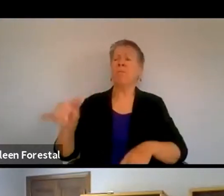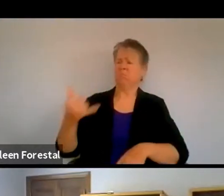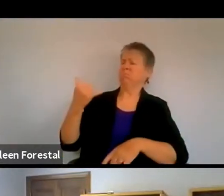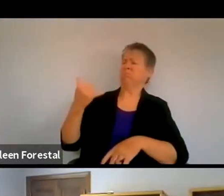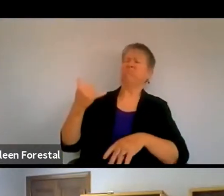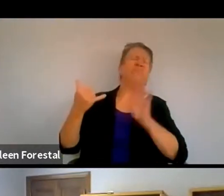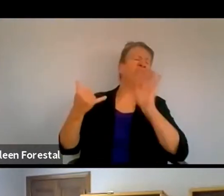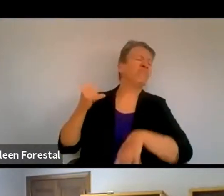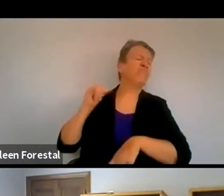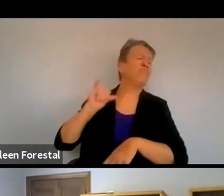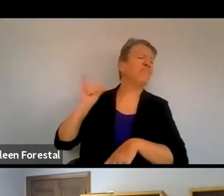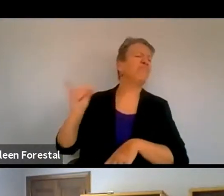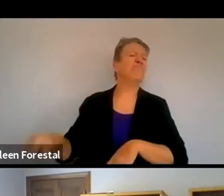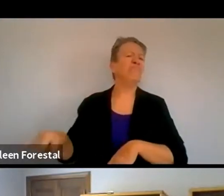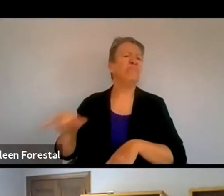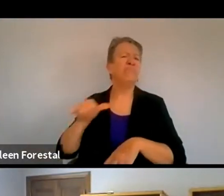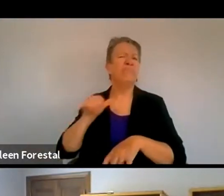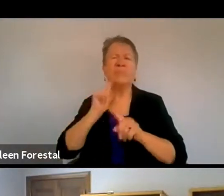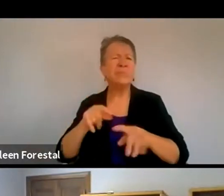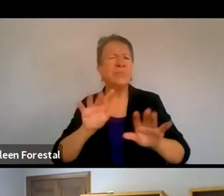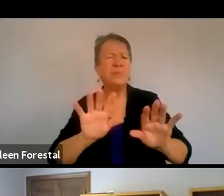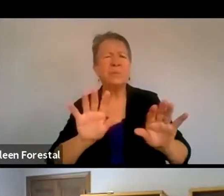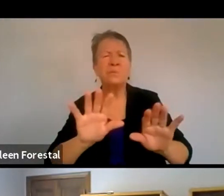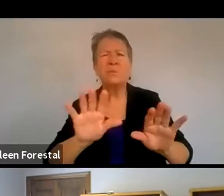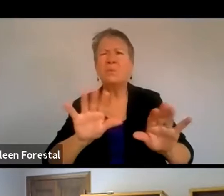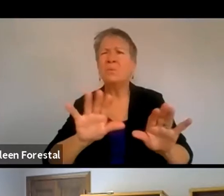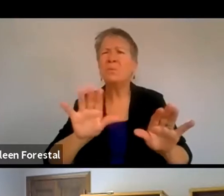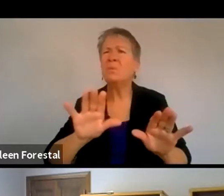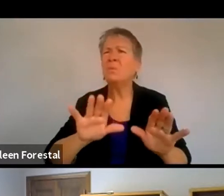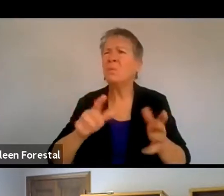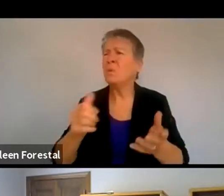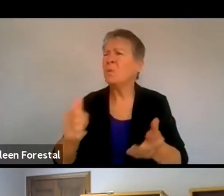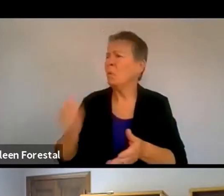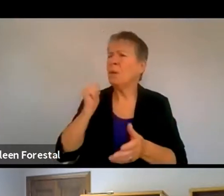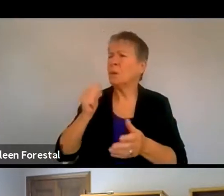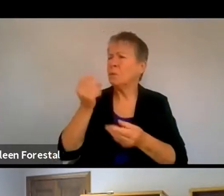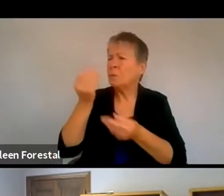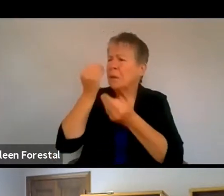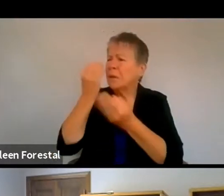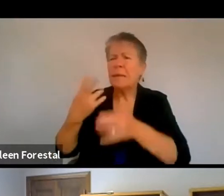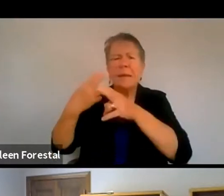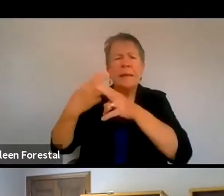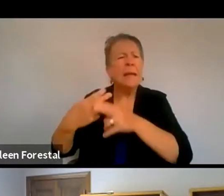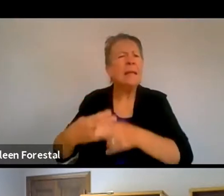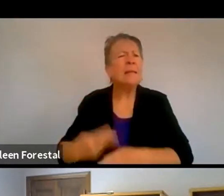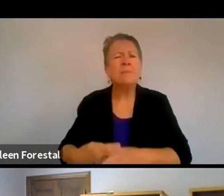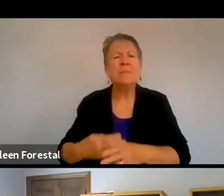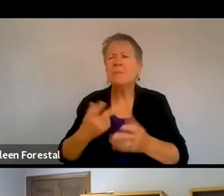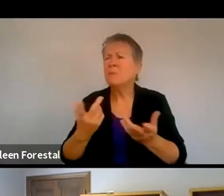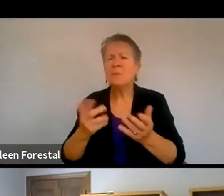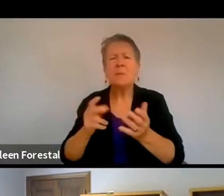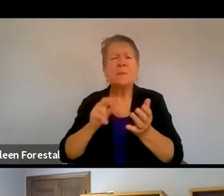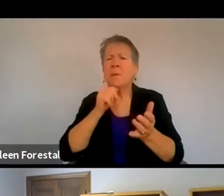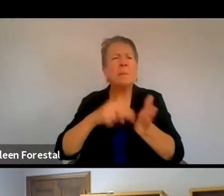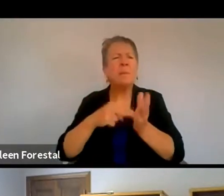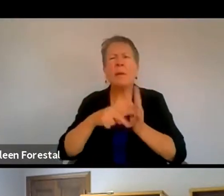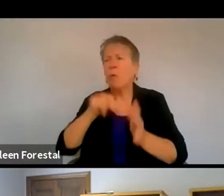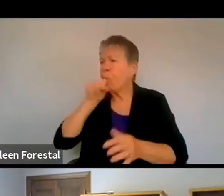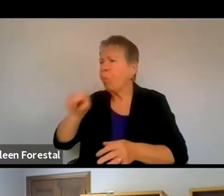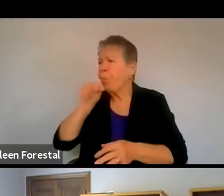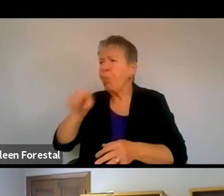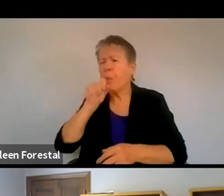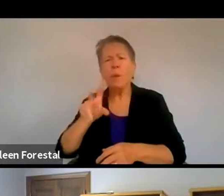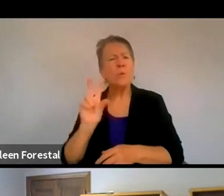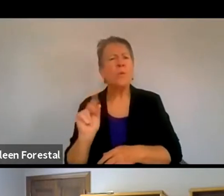with, which leaves contact tracers unable to reach out to alert those individuals of potential